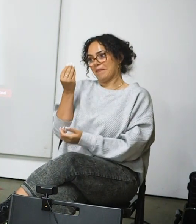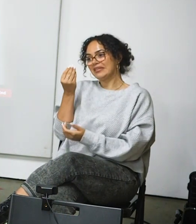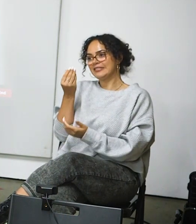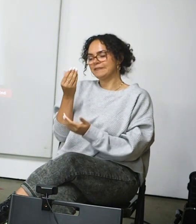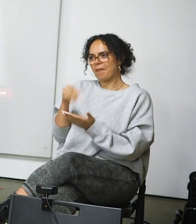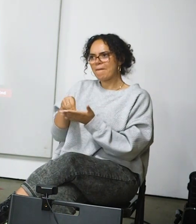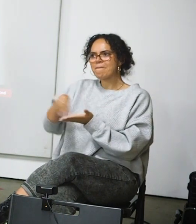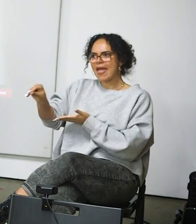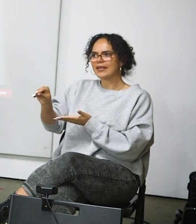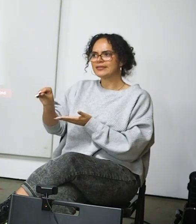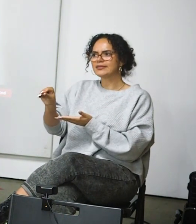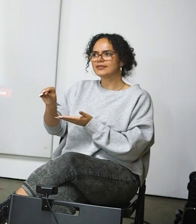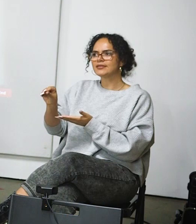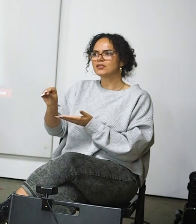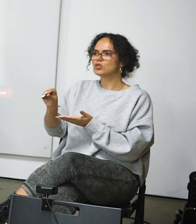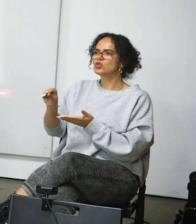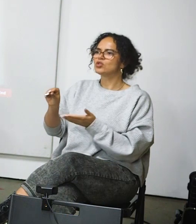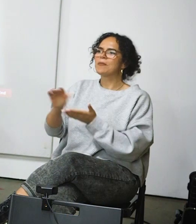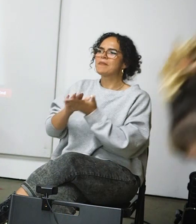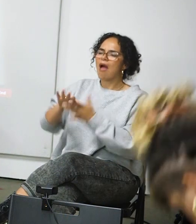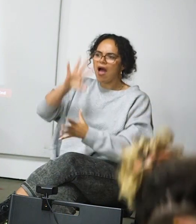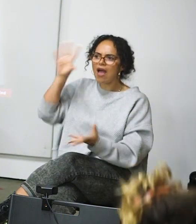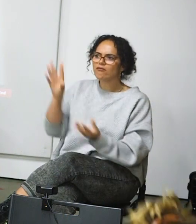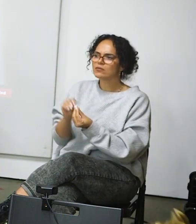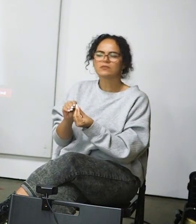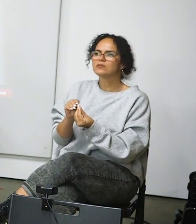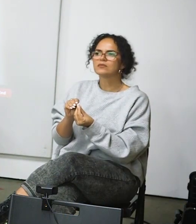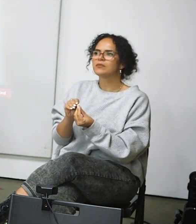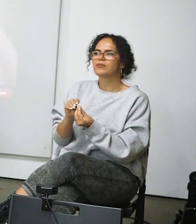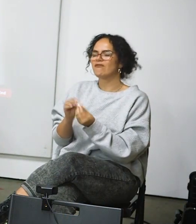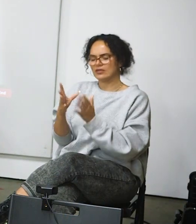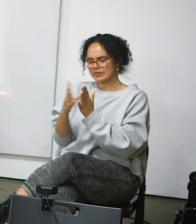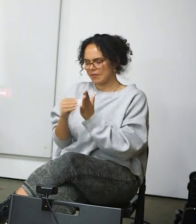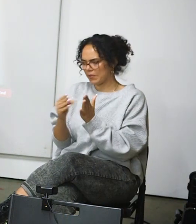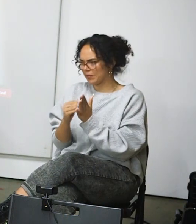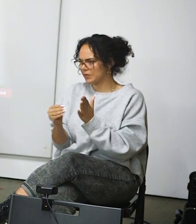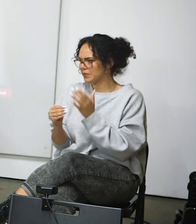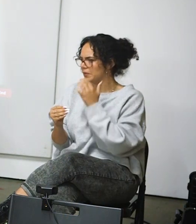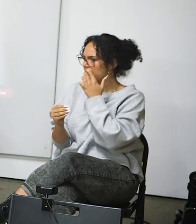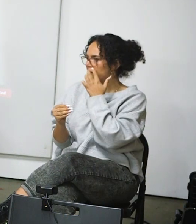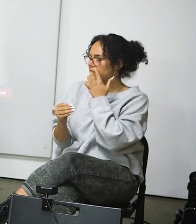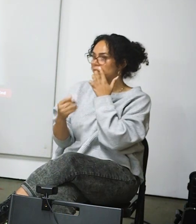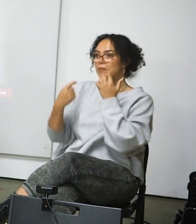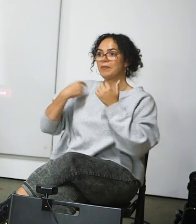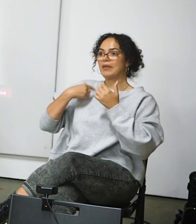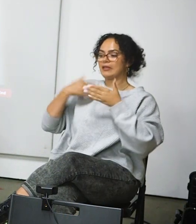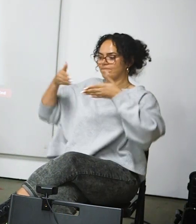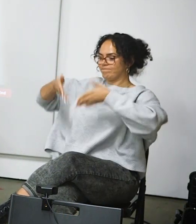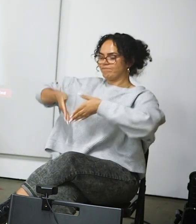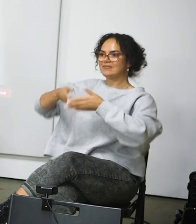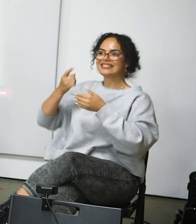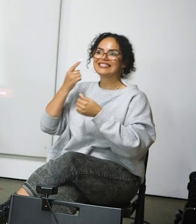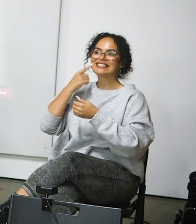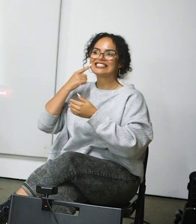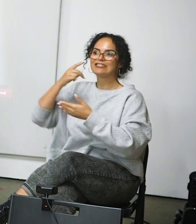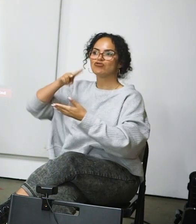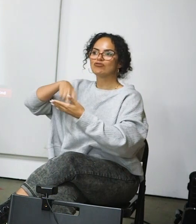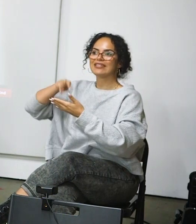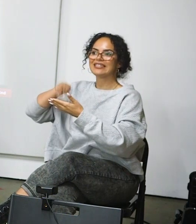story. But for instance, when I'm doing Easy Read, I work with a group